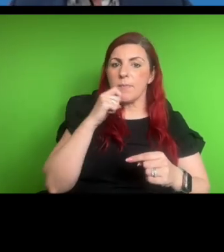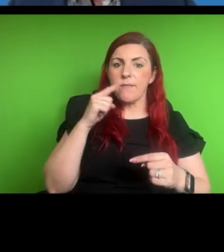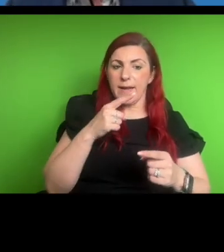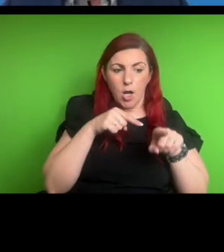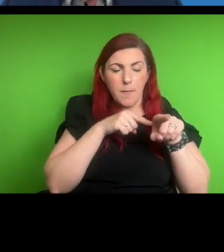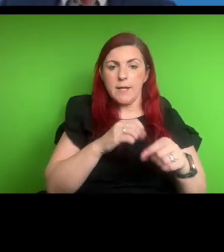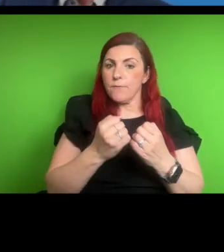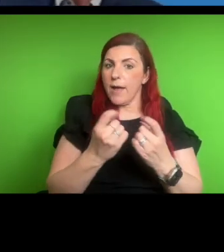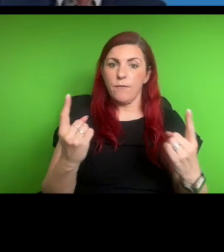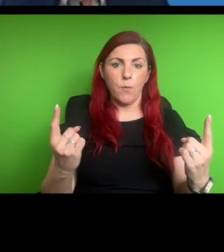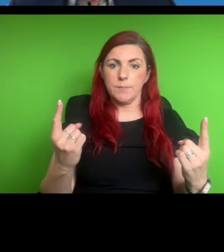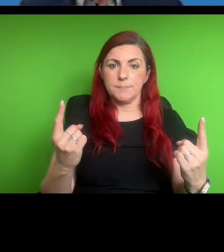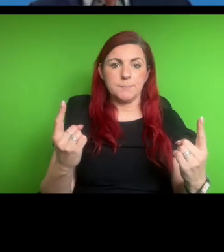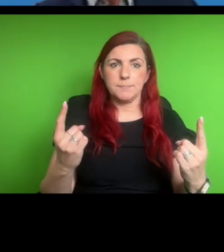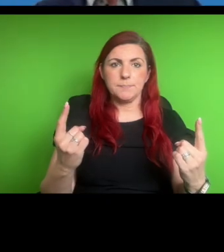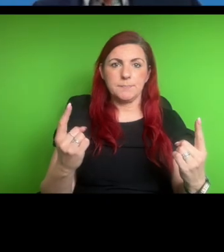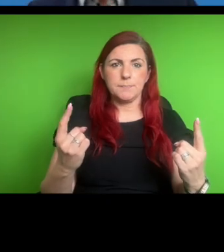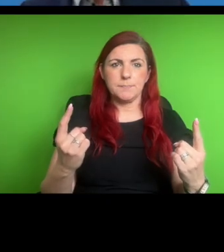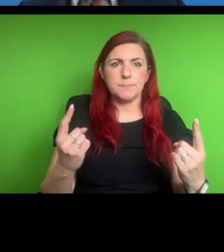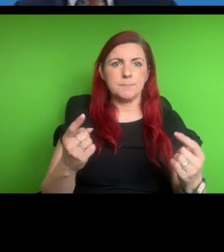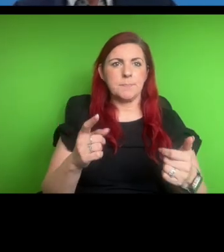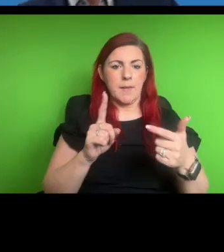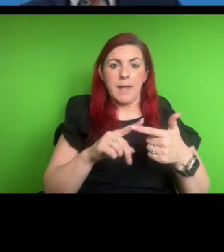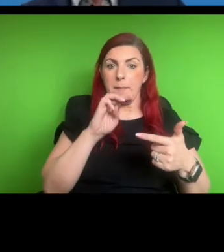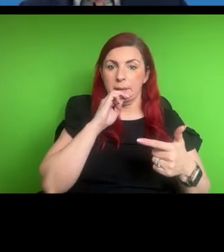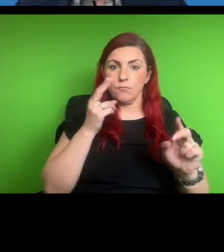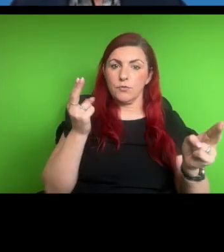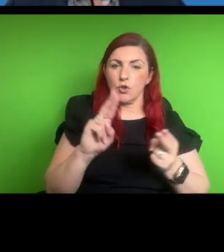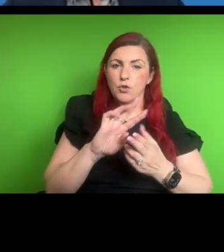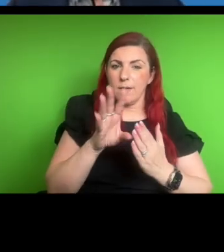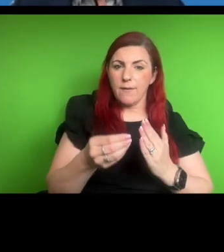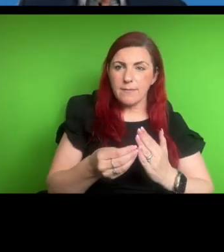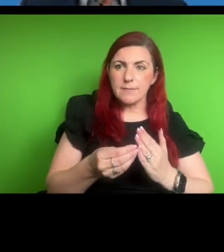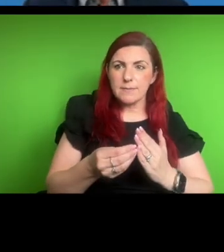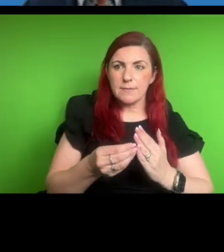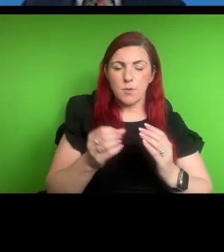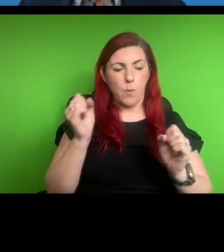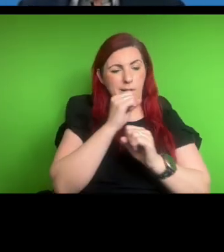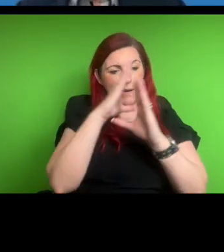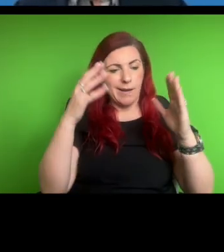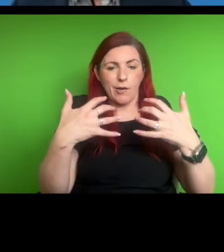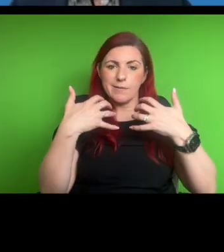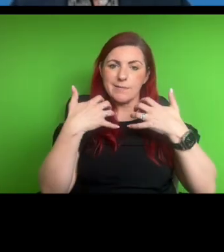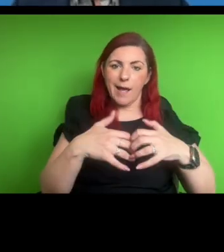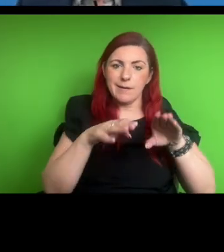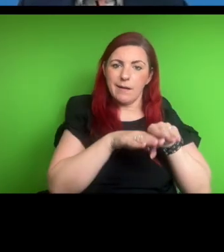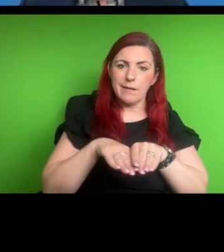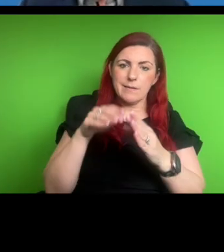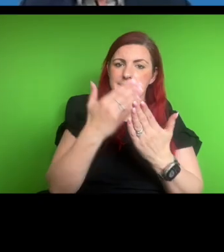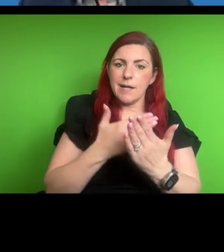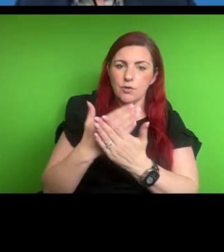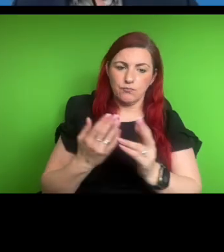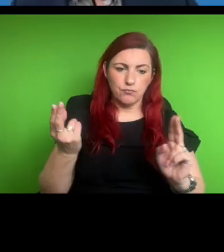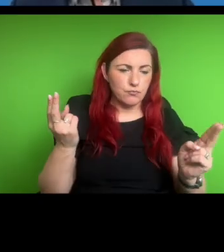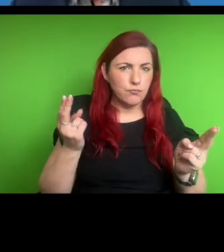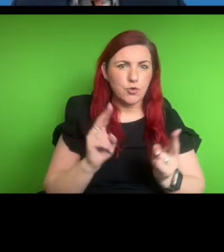It can result in lower costs, so clearer technical standards minimize rework of services or rework